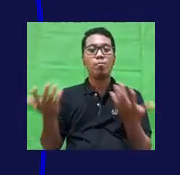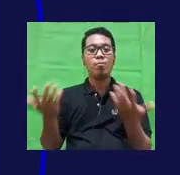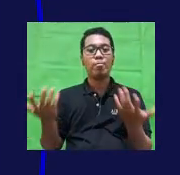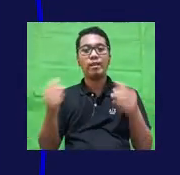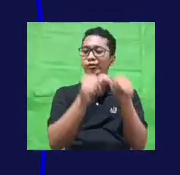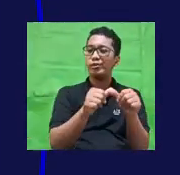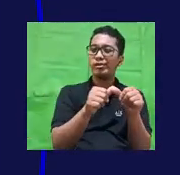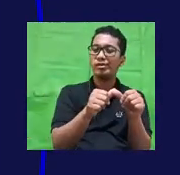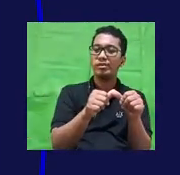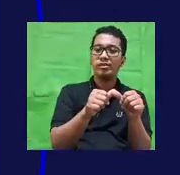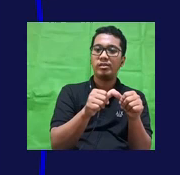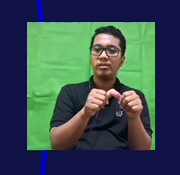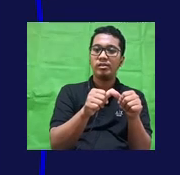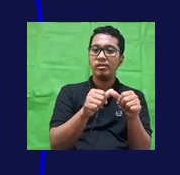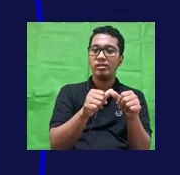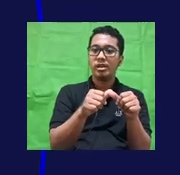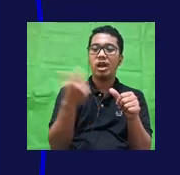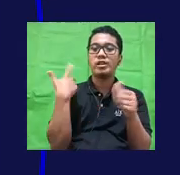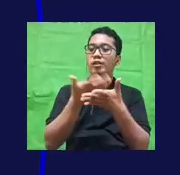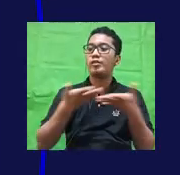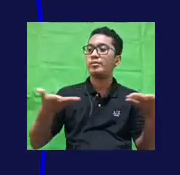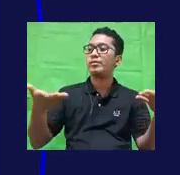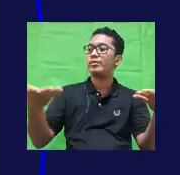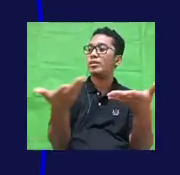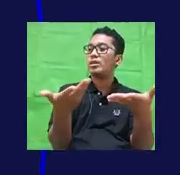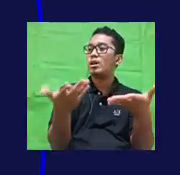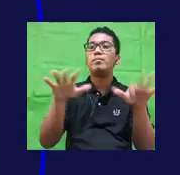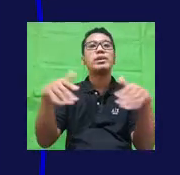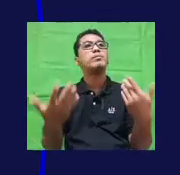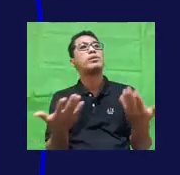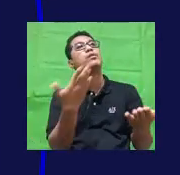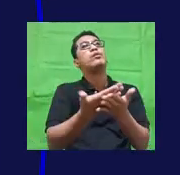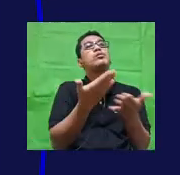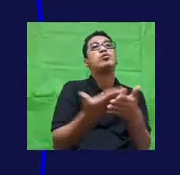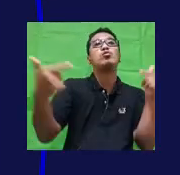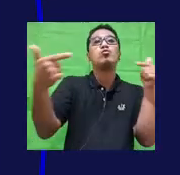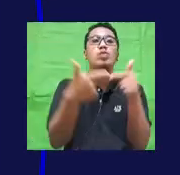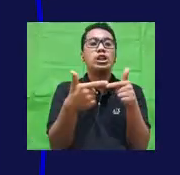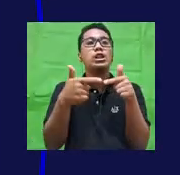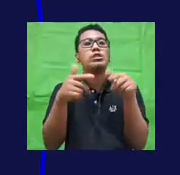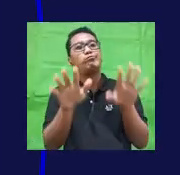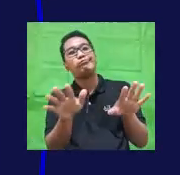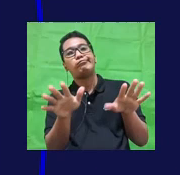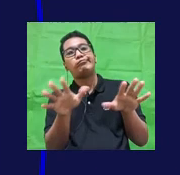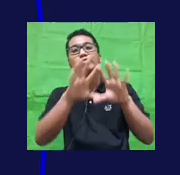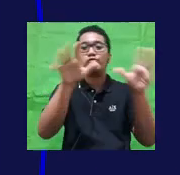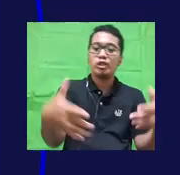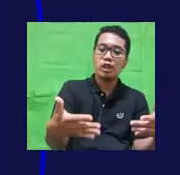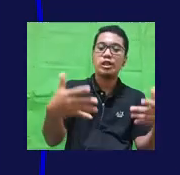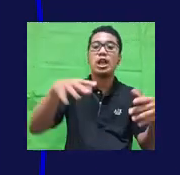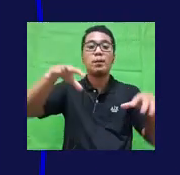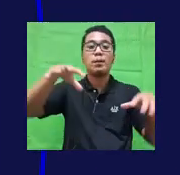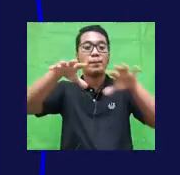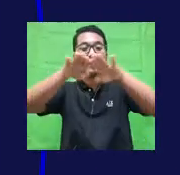the society like, and what was the relationship and the ritualities around that space. The same approach